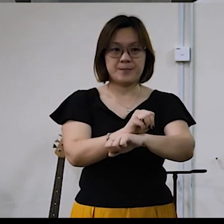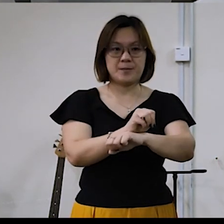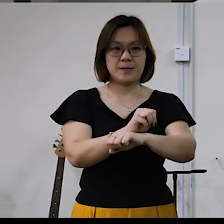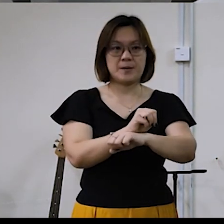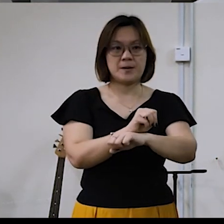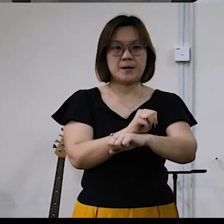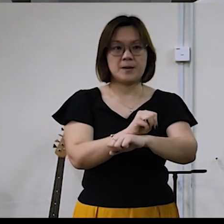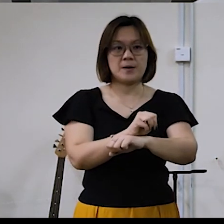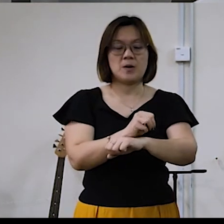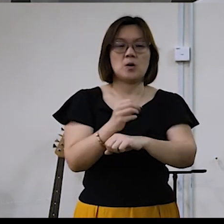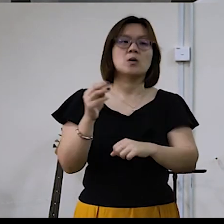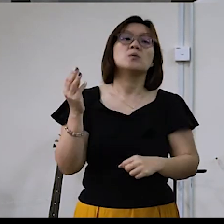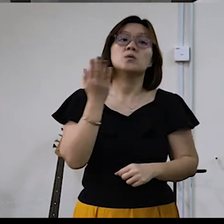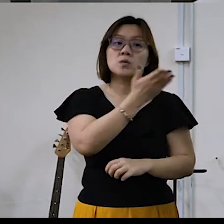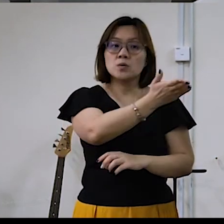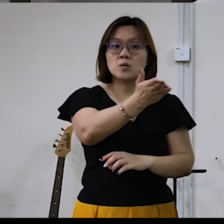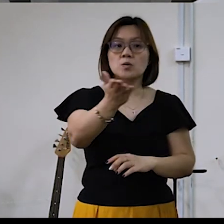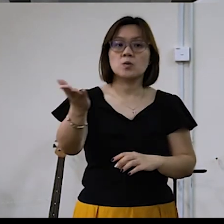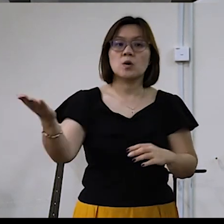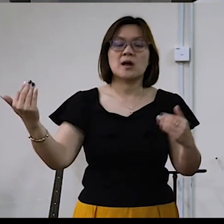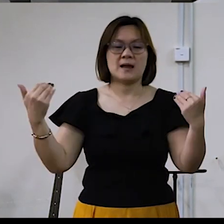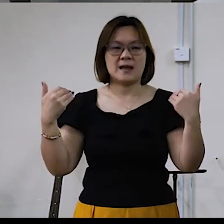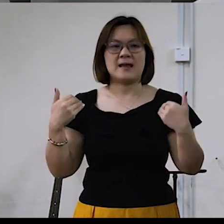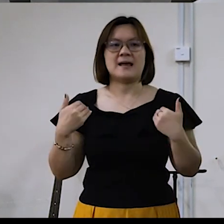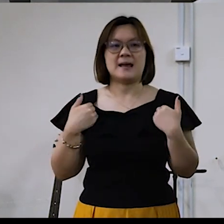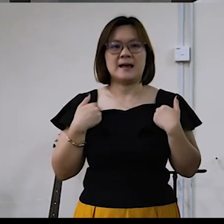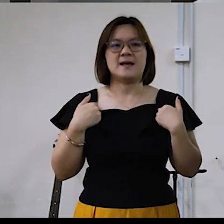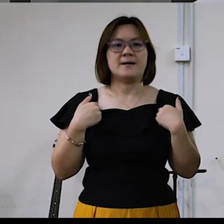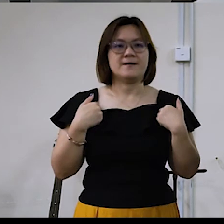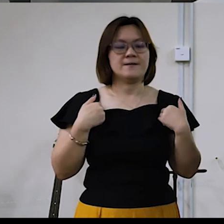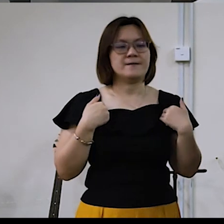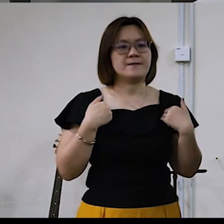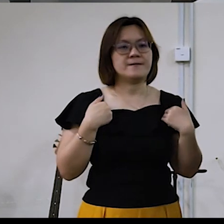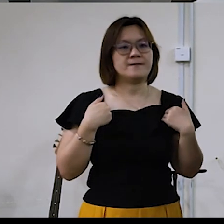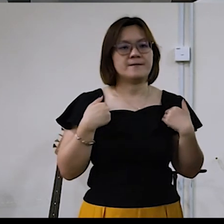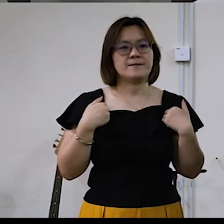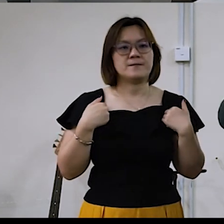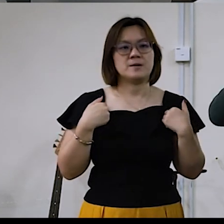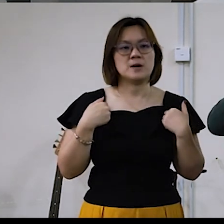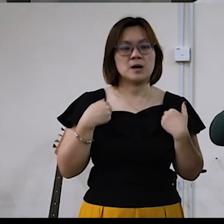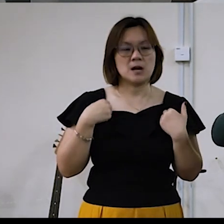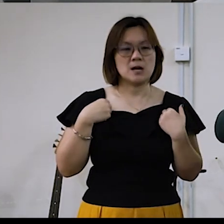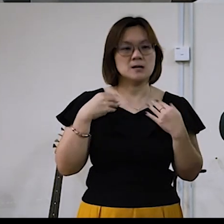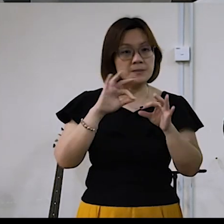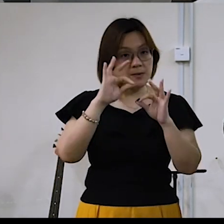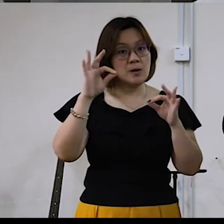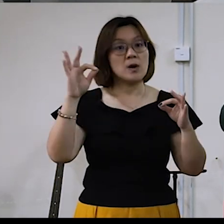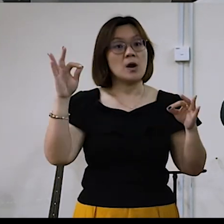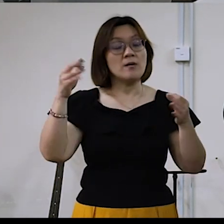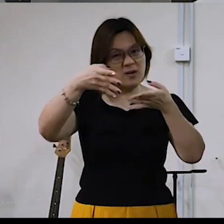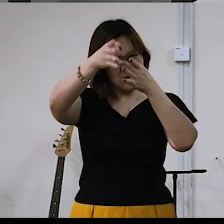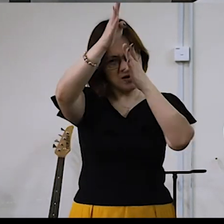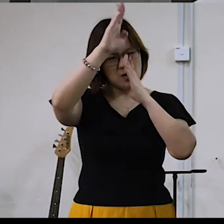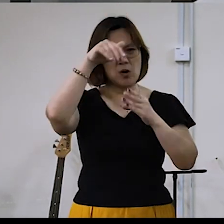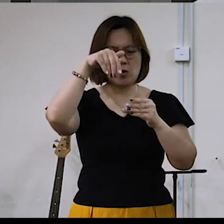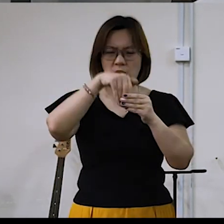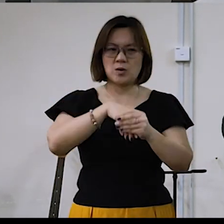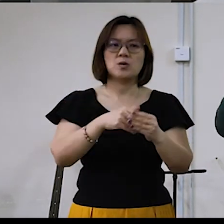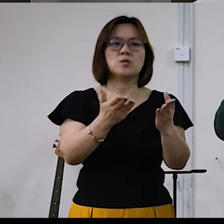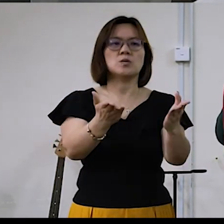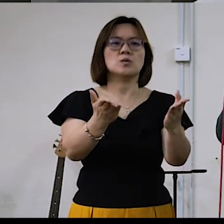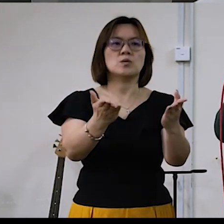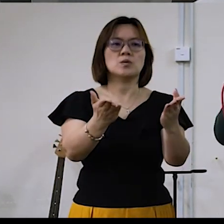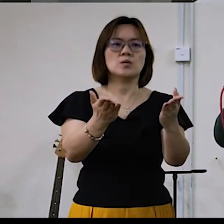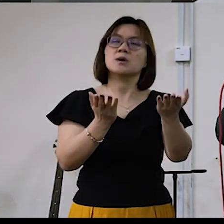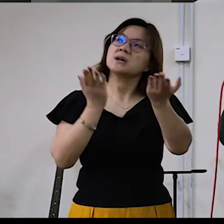tongues. Speaking in tongues is just a way of, like, God is showing us, yes, the Spirit is in you, and to build yourself up. You are baptized in the Spirit so that